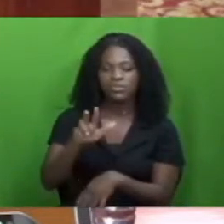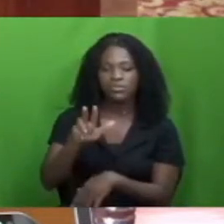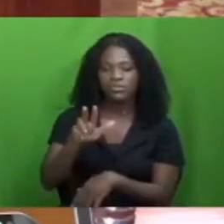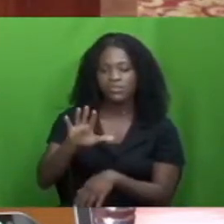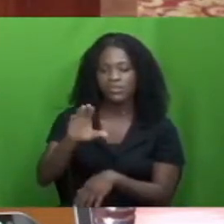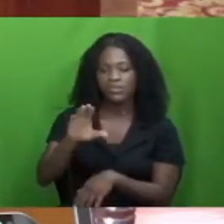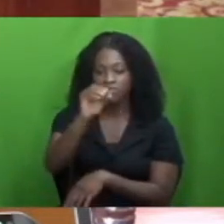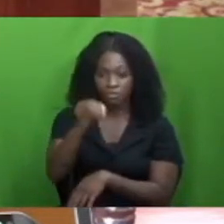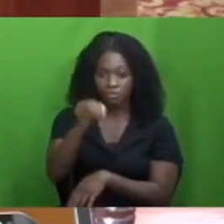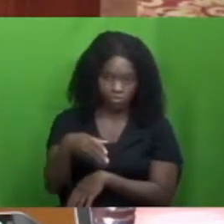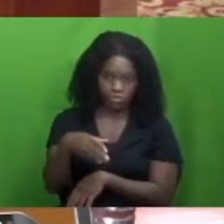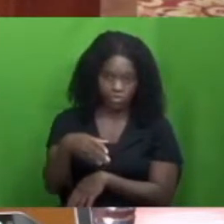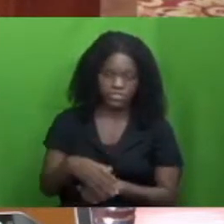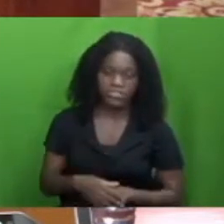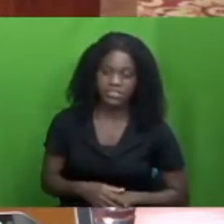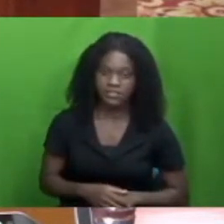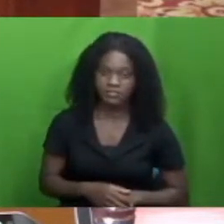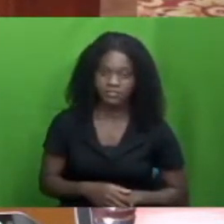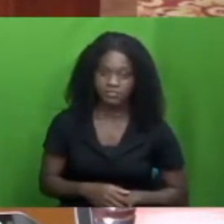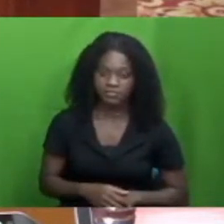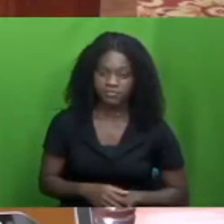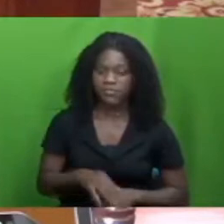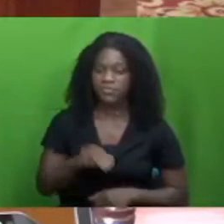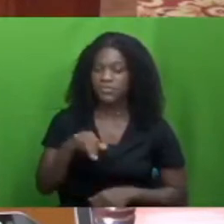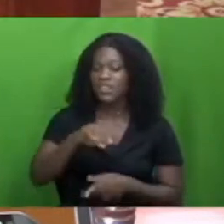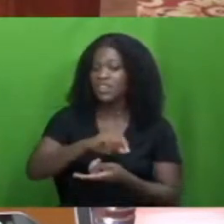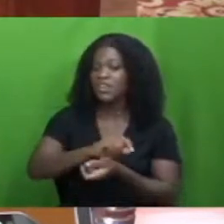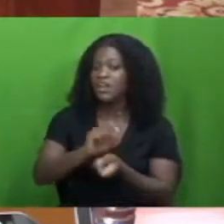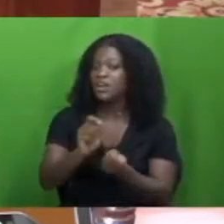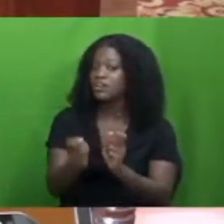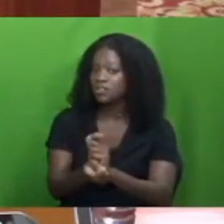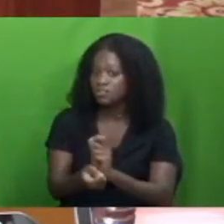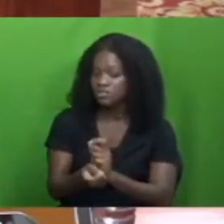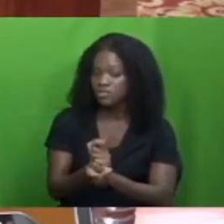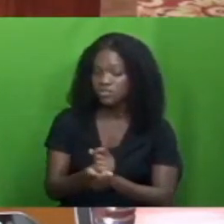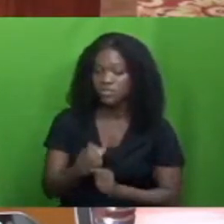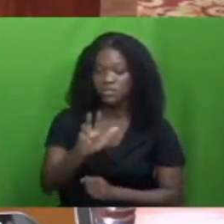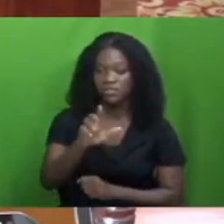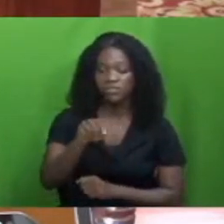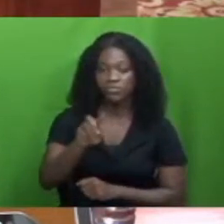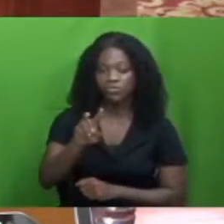revised GDP. This is an adjustment of 3.2%